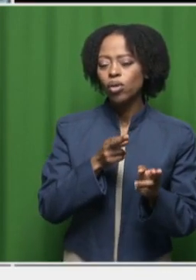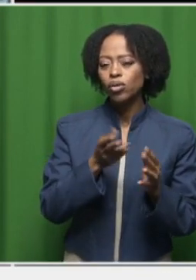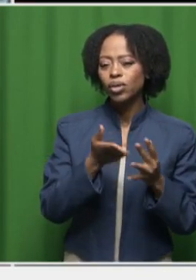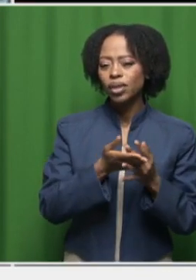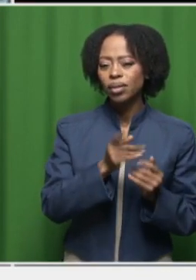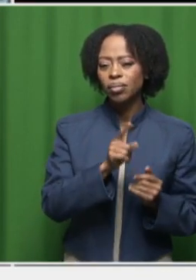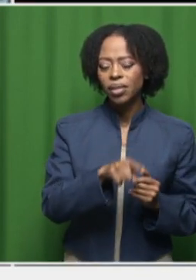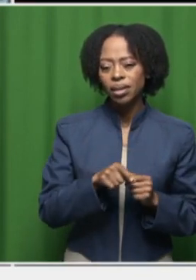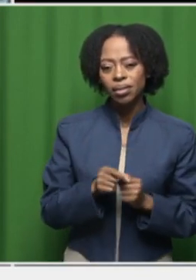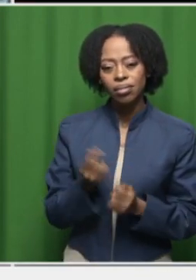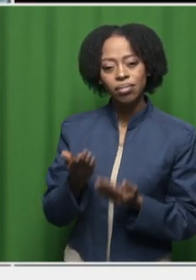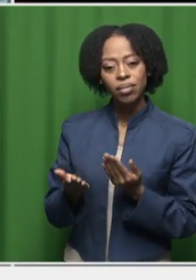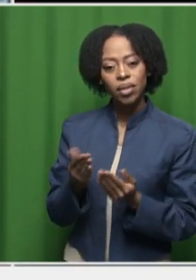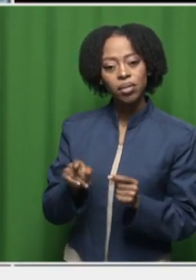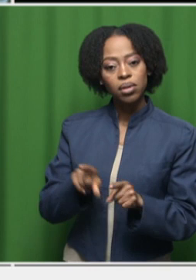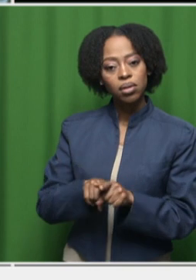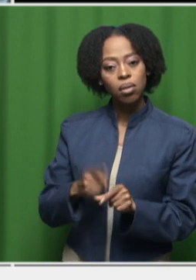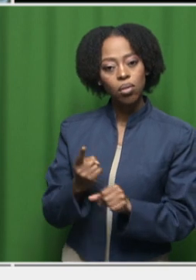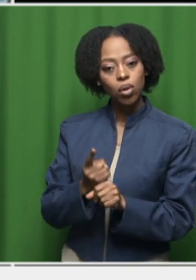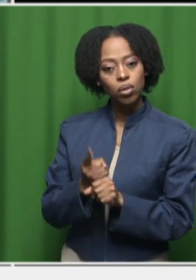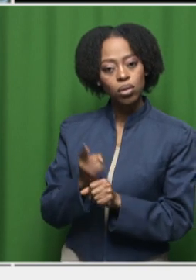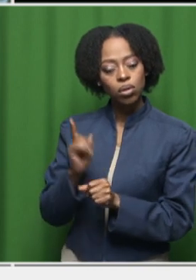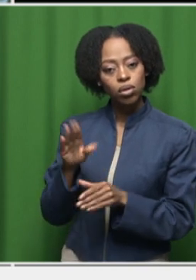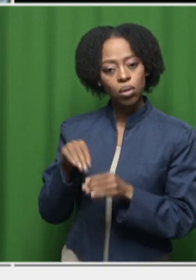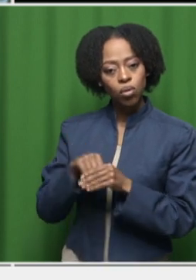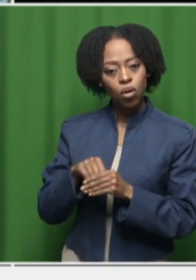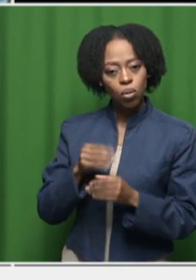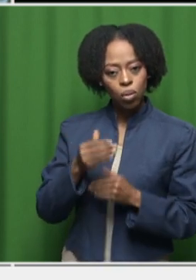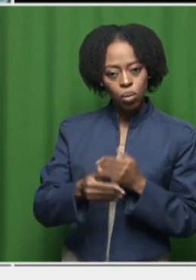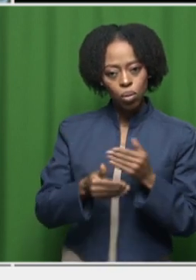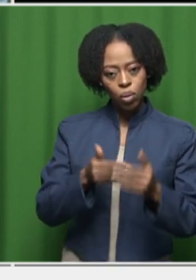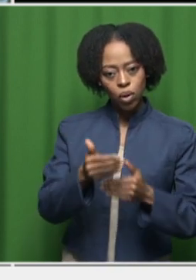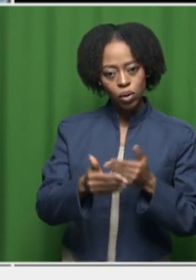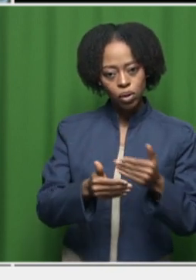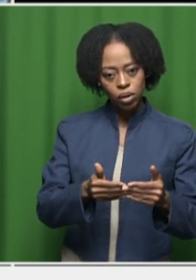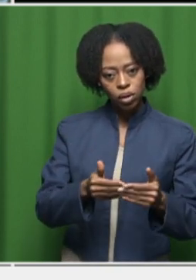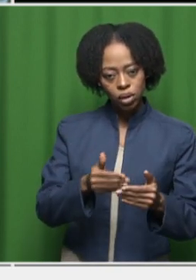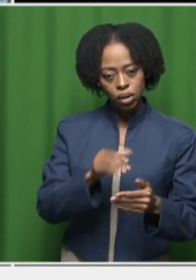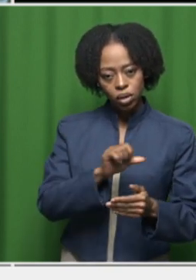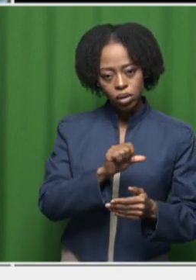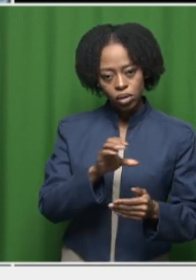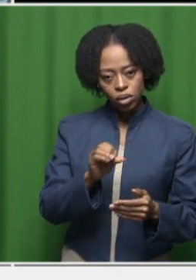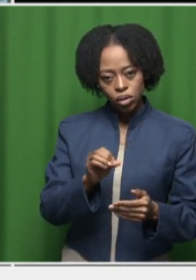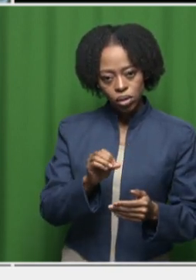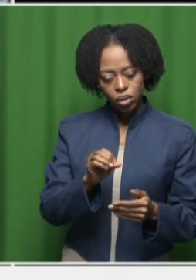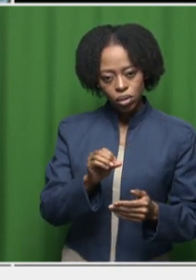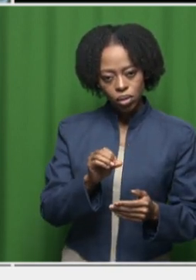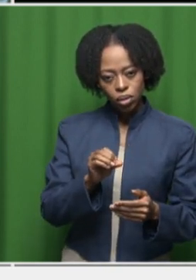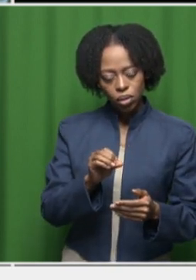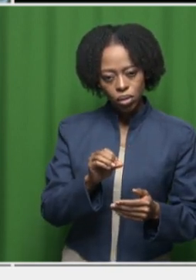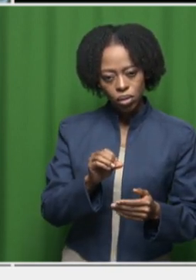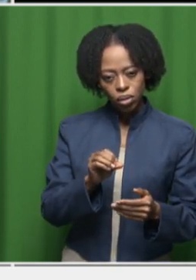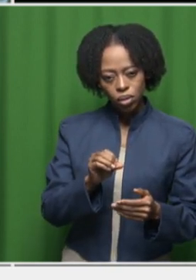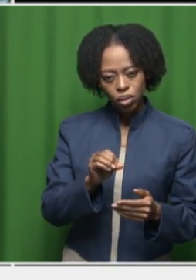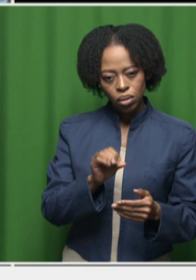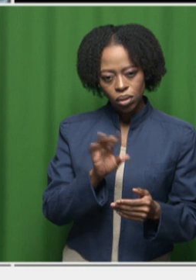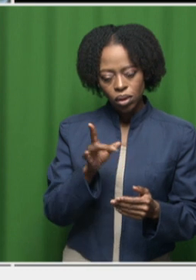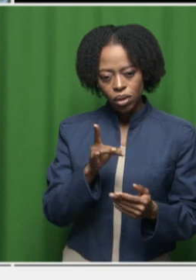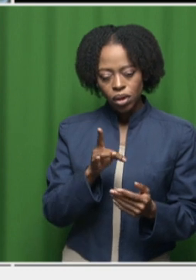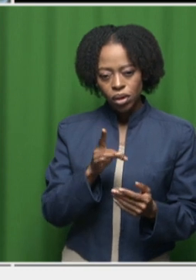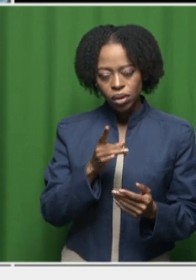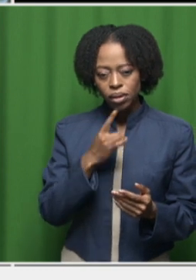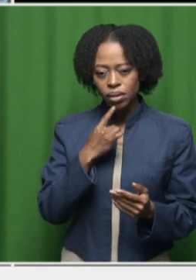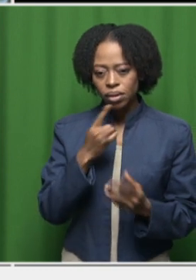Mainly because they are also involved in this particular process. So we are not necessarily seeking something from